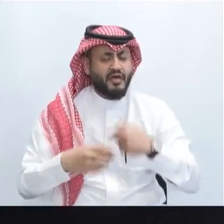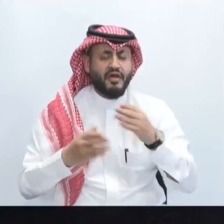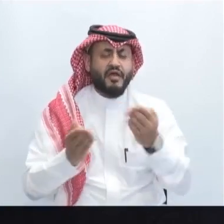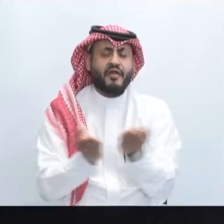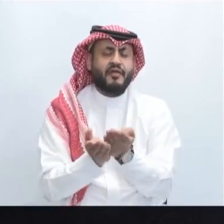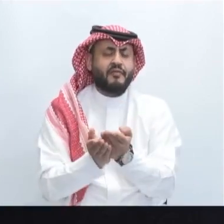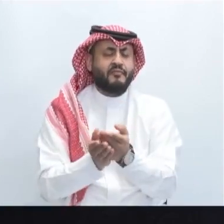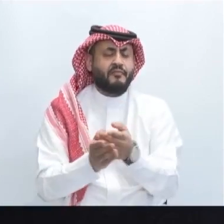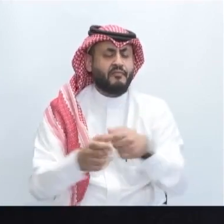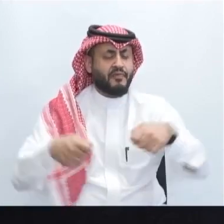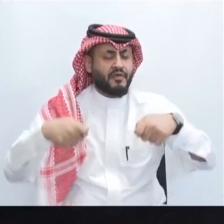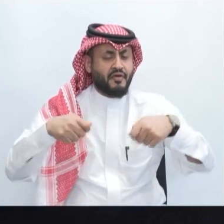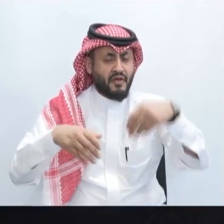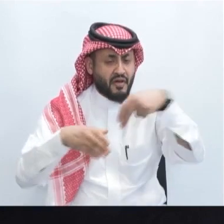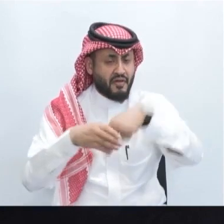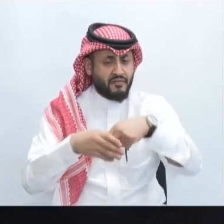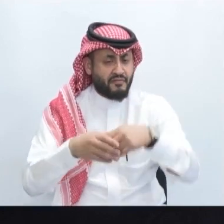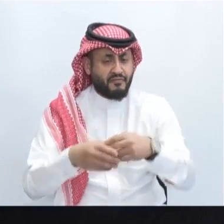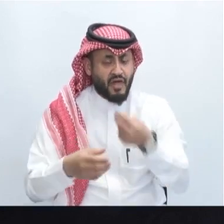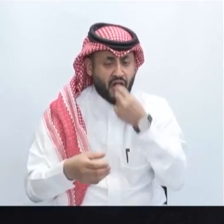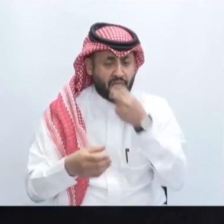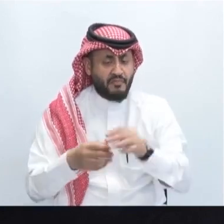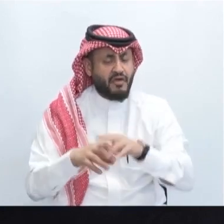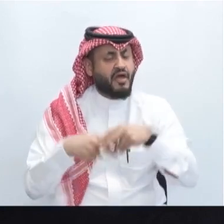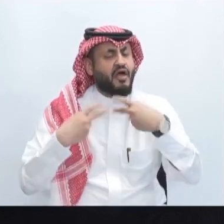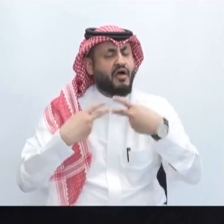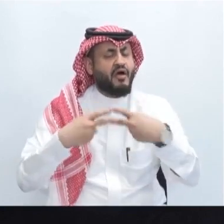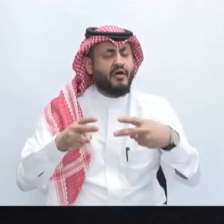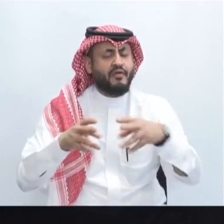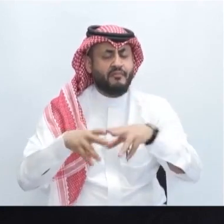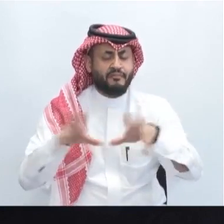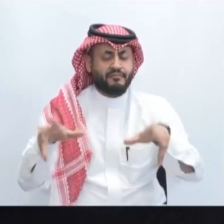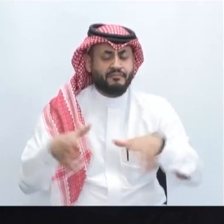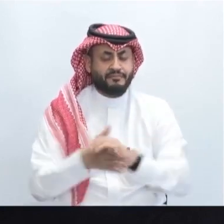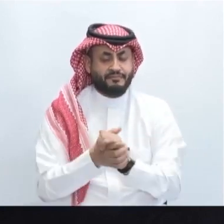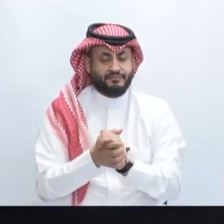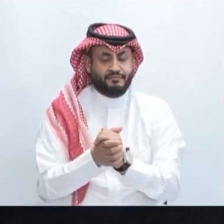school things and for food and etc.